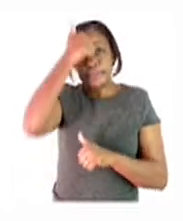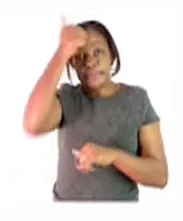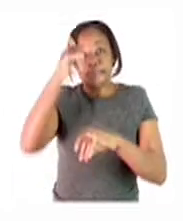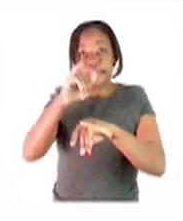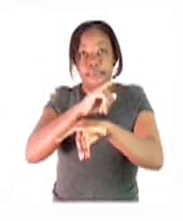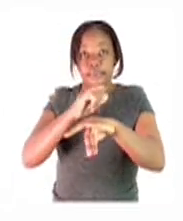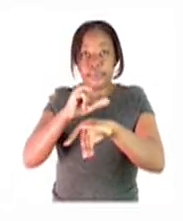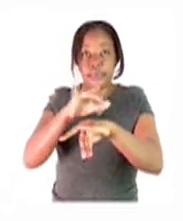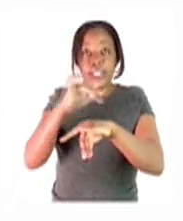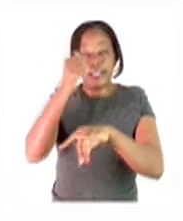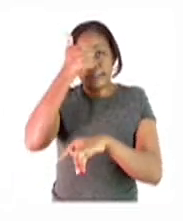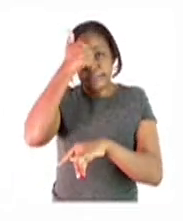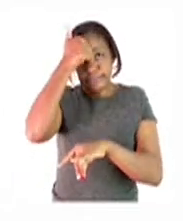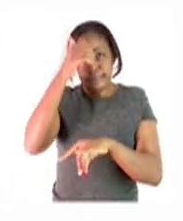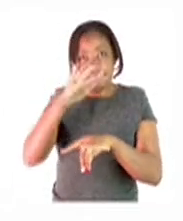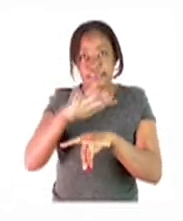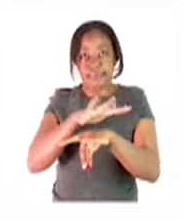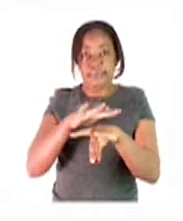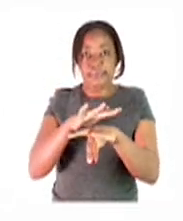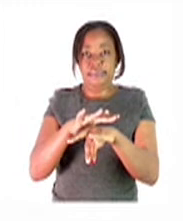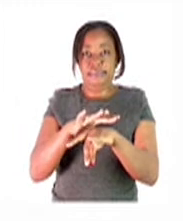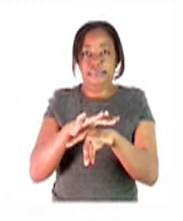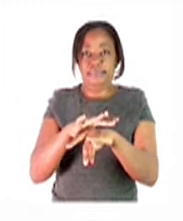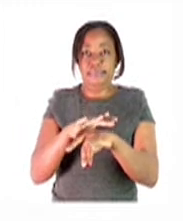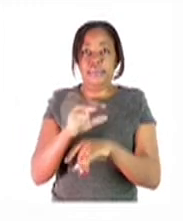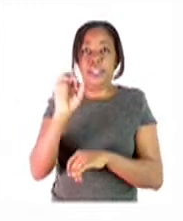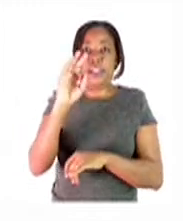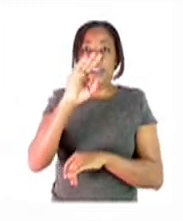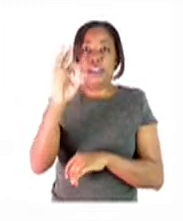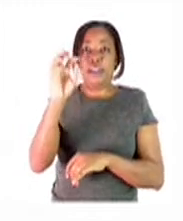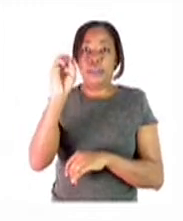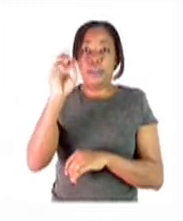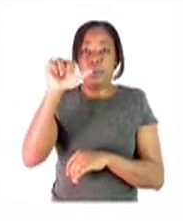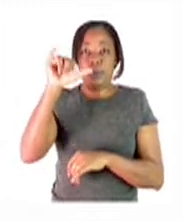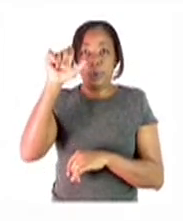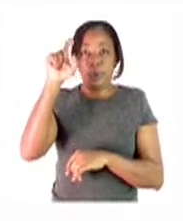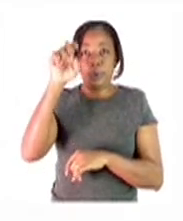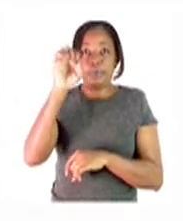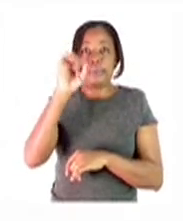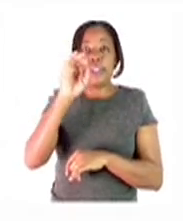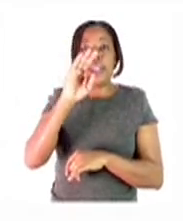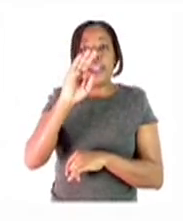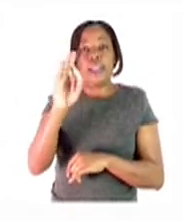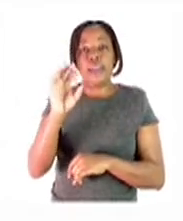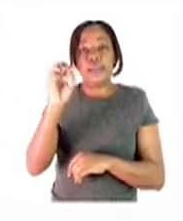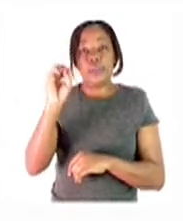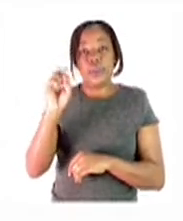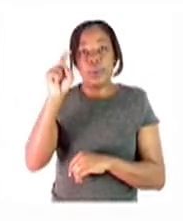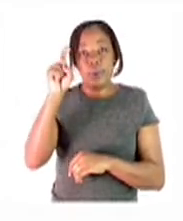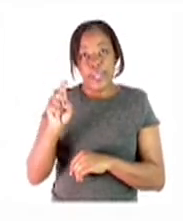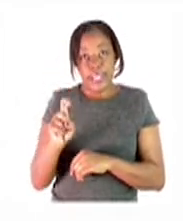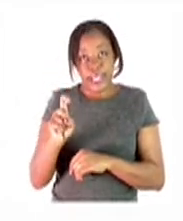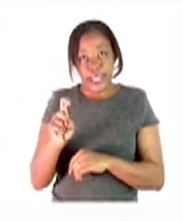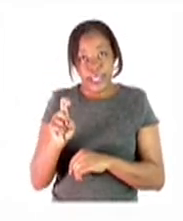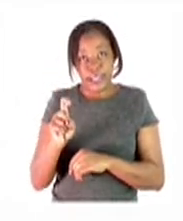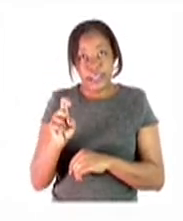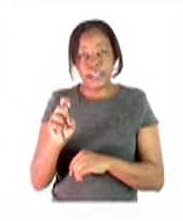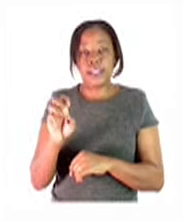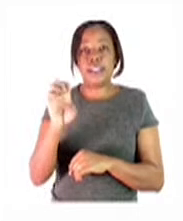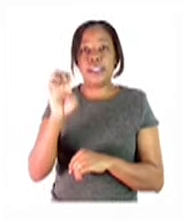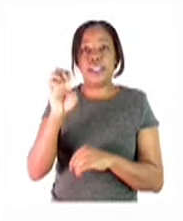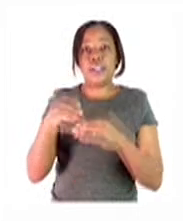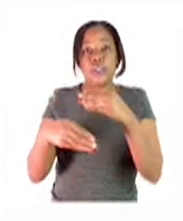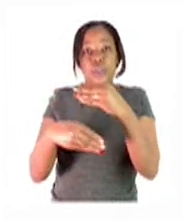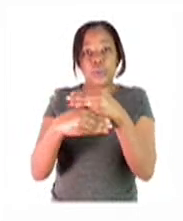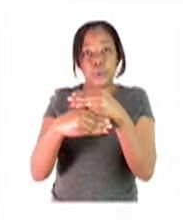So, 1 box, but if there are 2 or more than 2 boxes, so I'll say what? I'll have